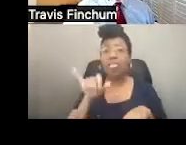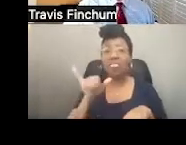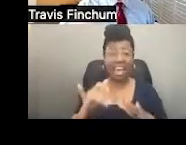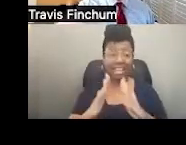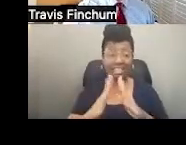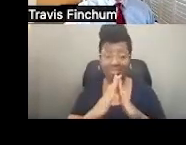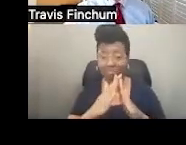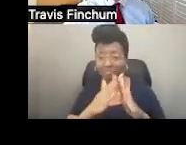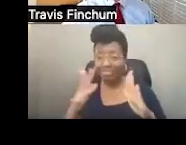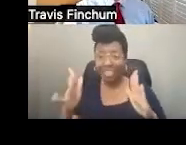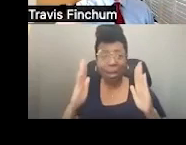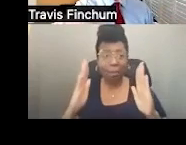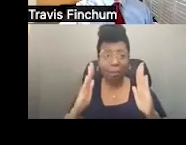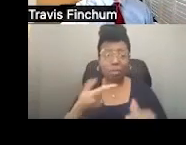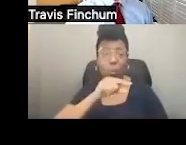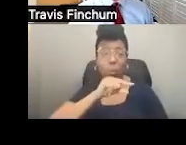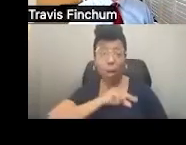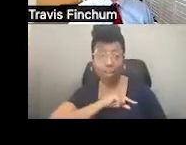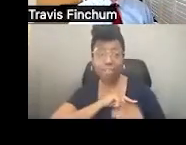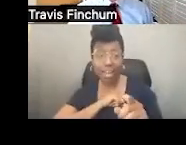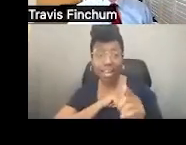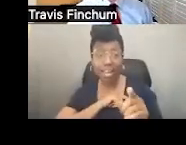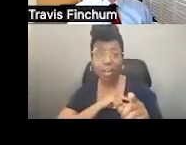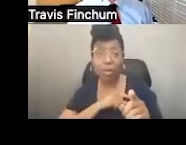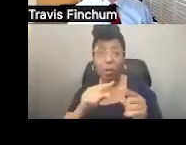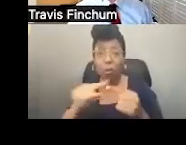to qualify for the Medicare once we start getting